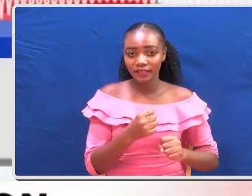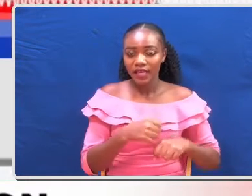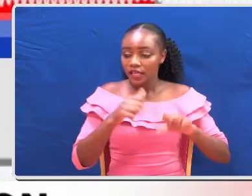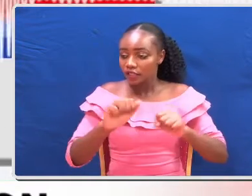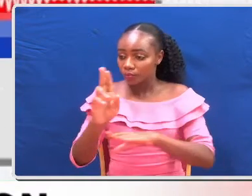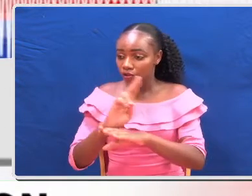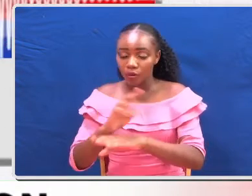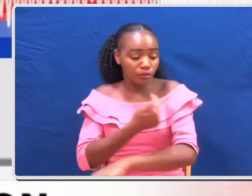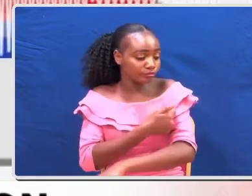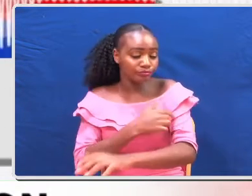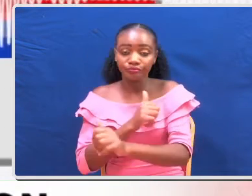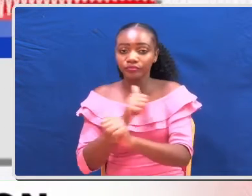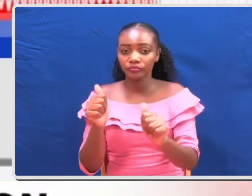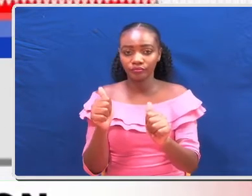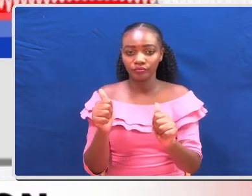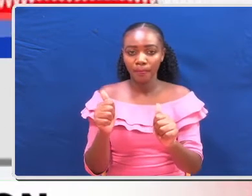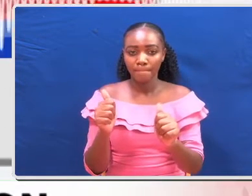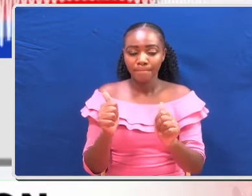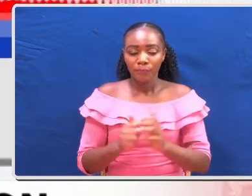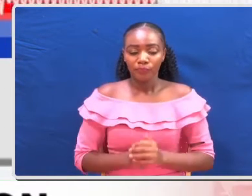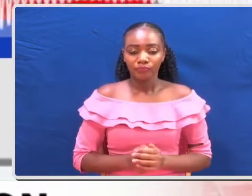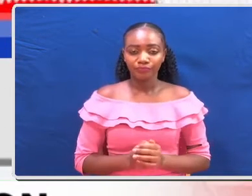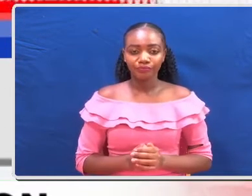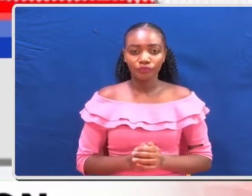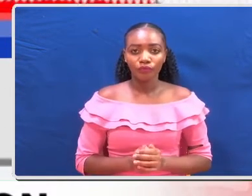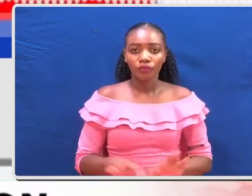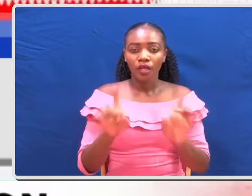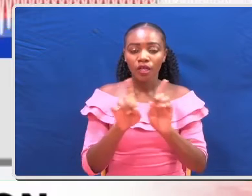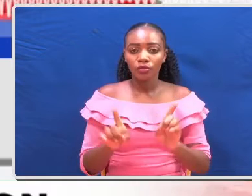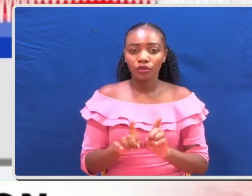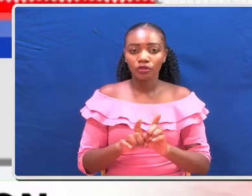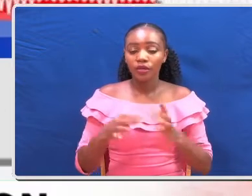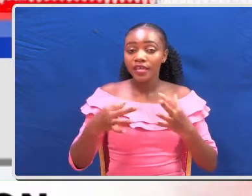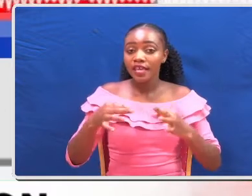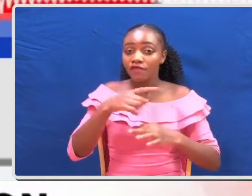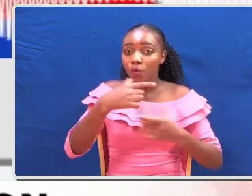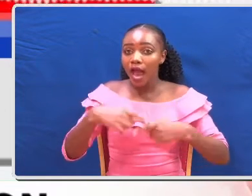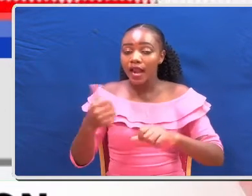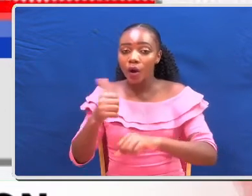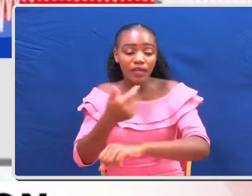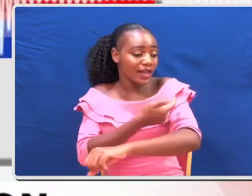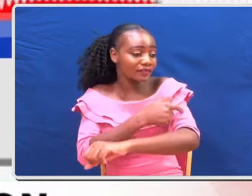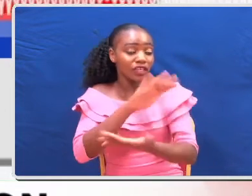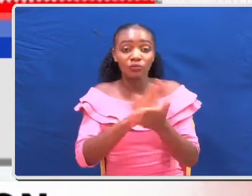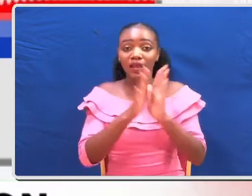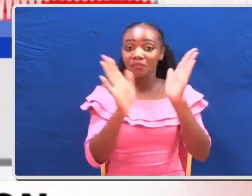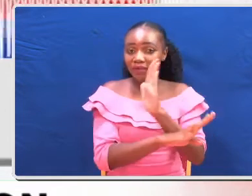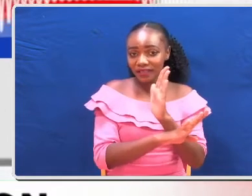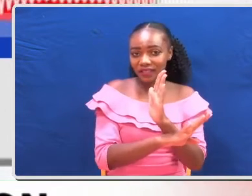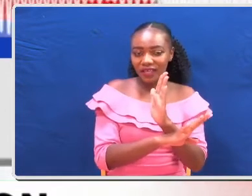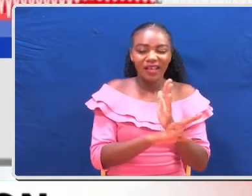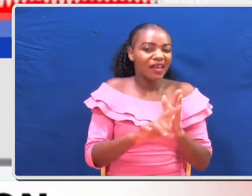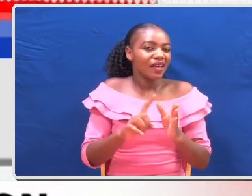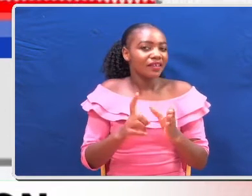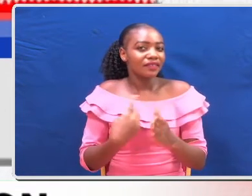us. But this is something that we are really alive to, because if we allow any vaccine to expire on us,